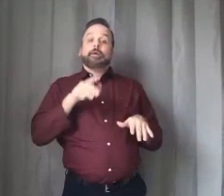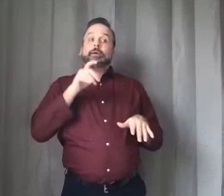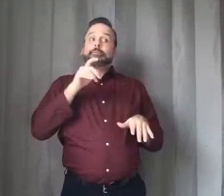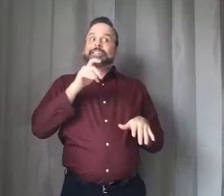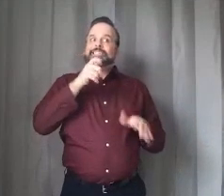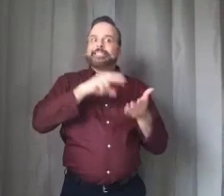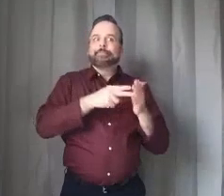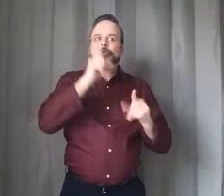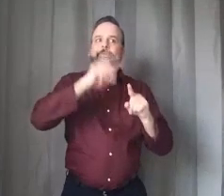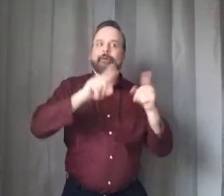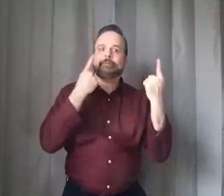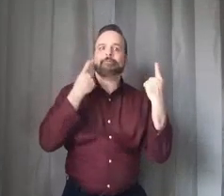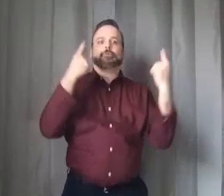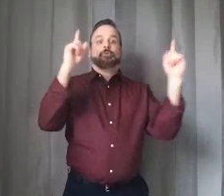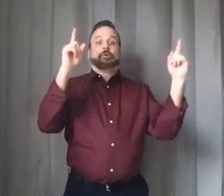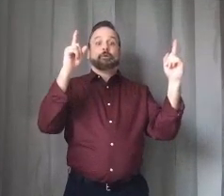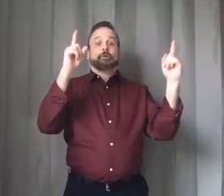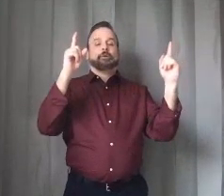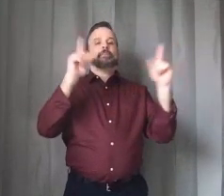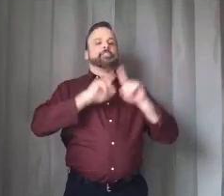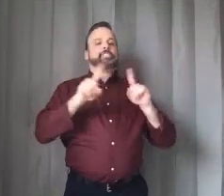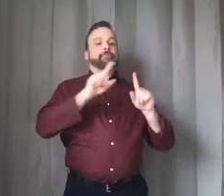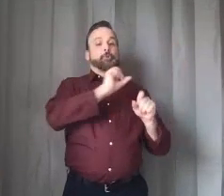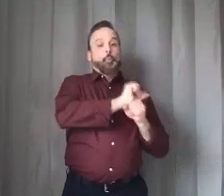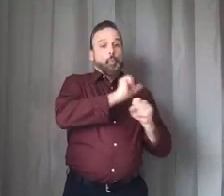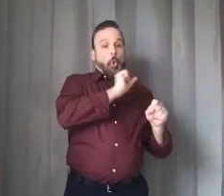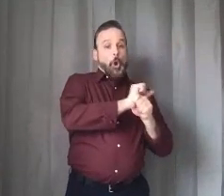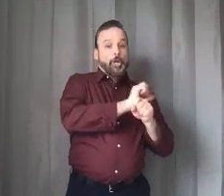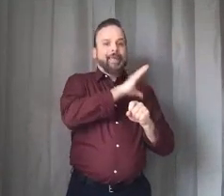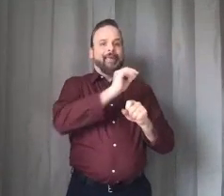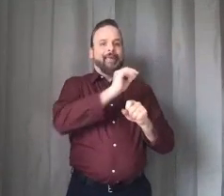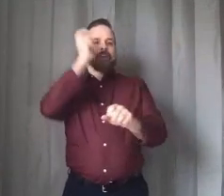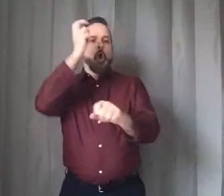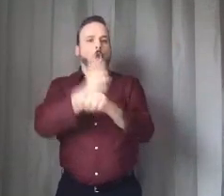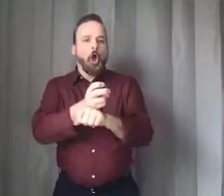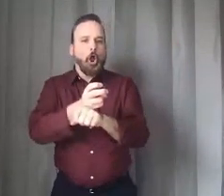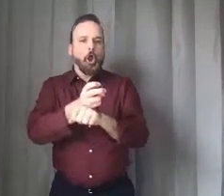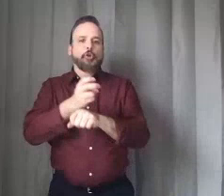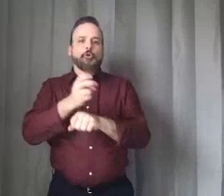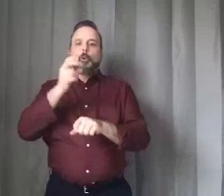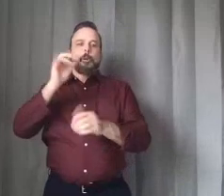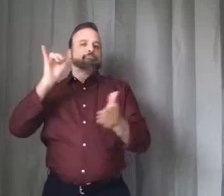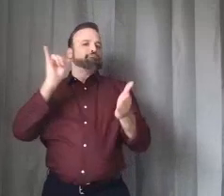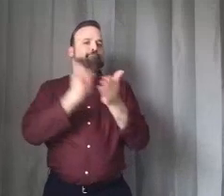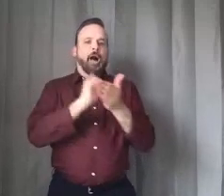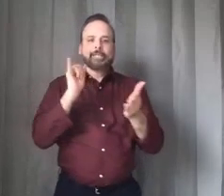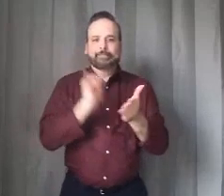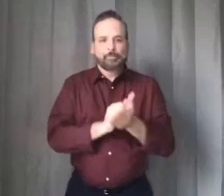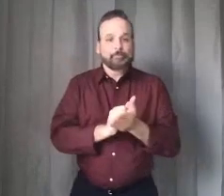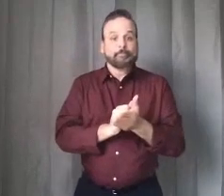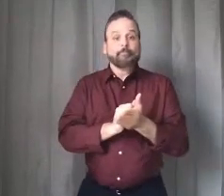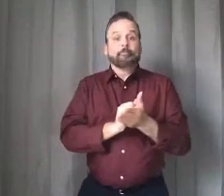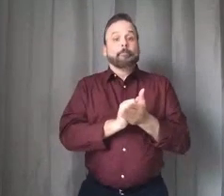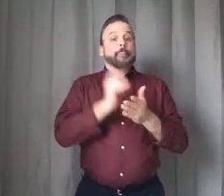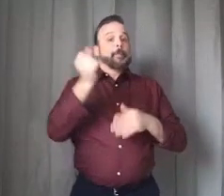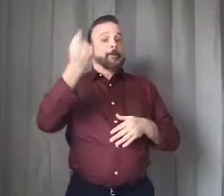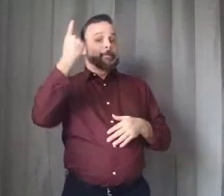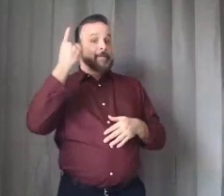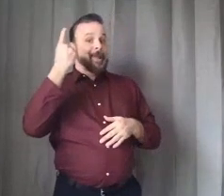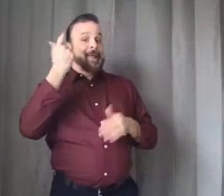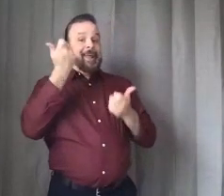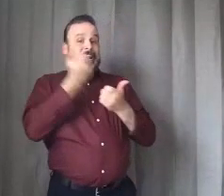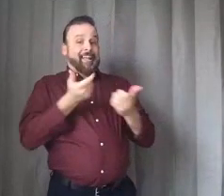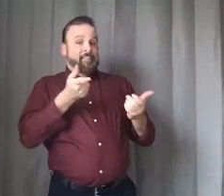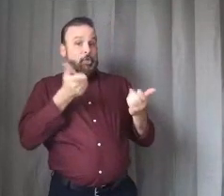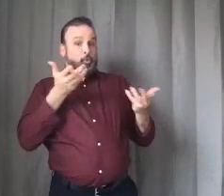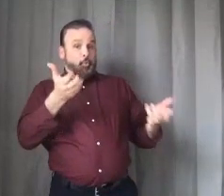mean there's a difference between work and something being hard or impossible. And know that, like, anything